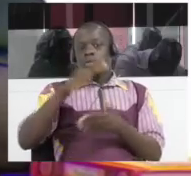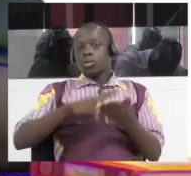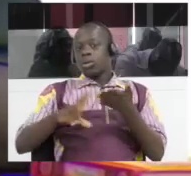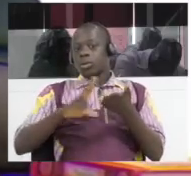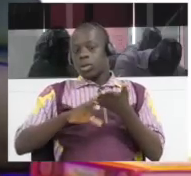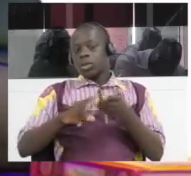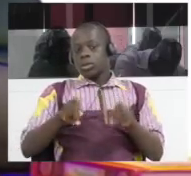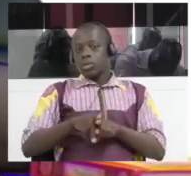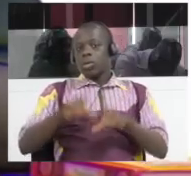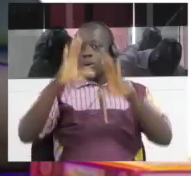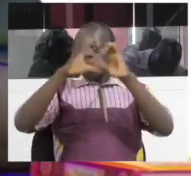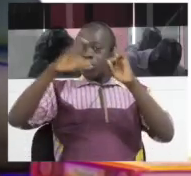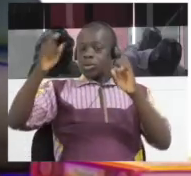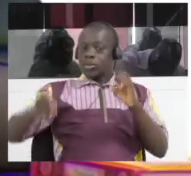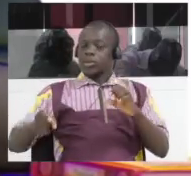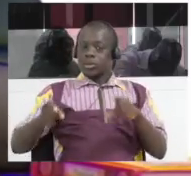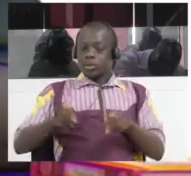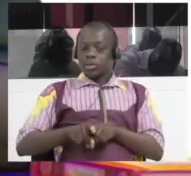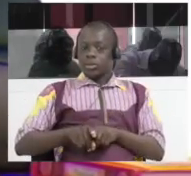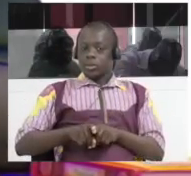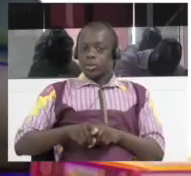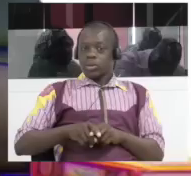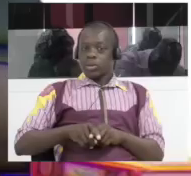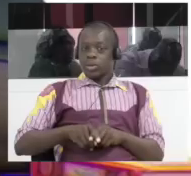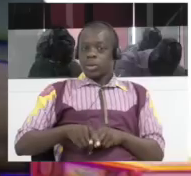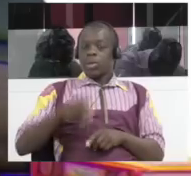Then naturally, you know, as officers,